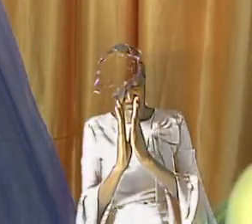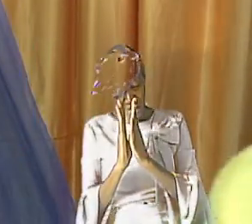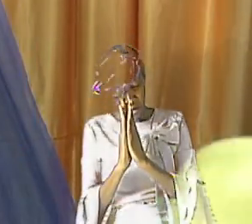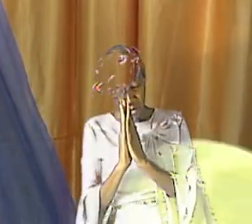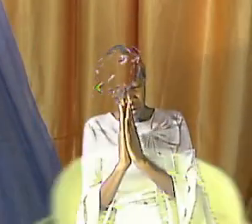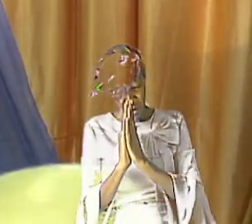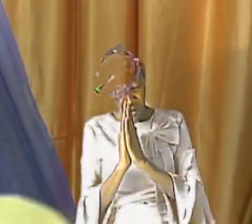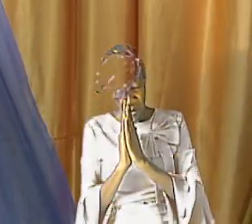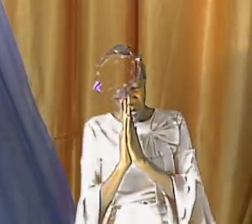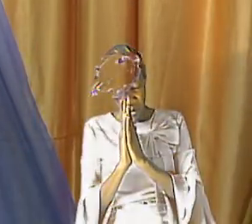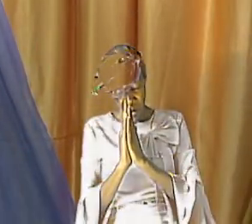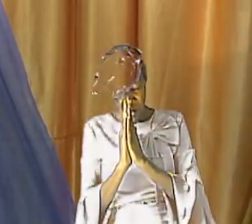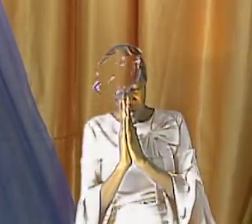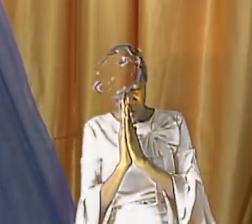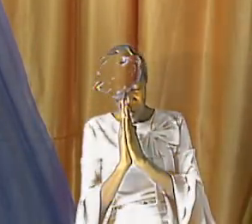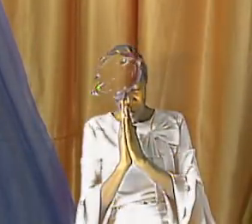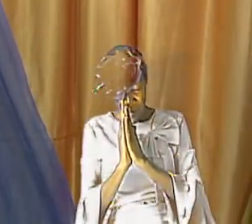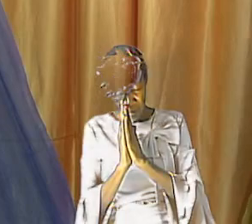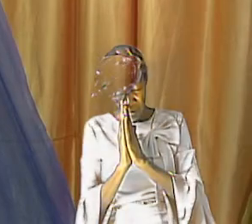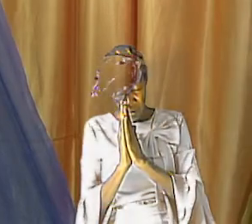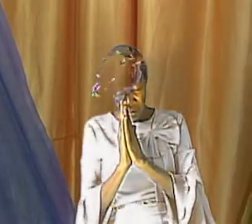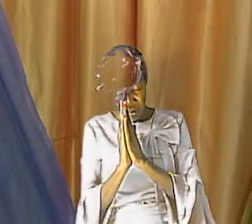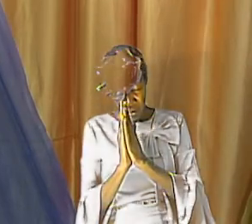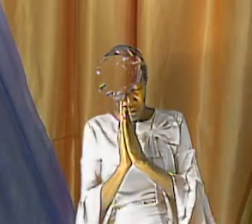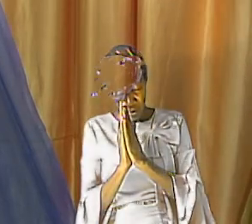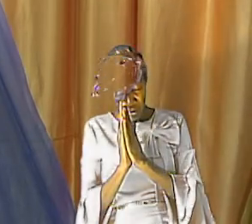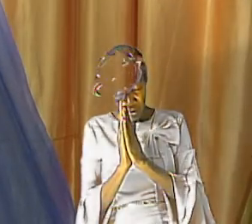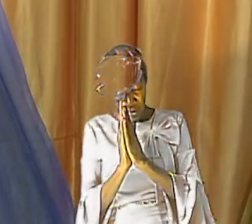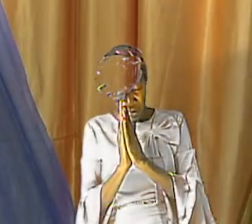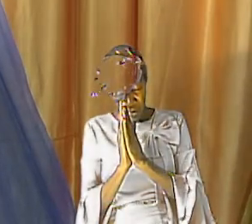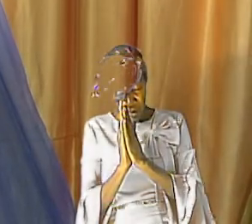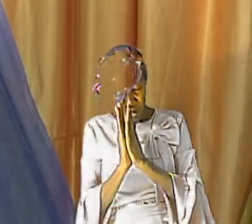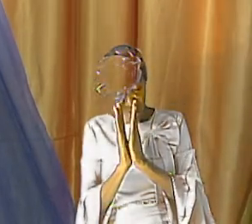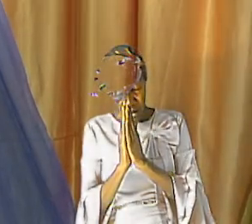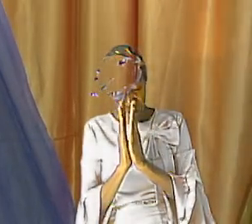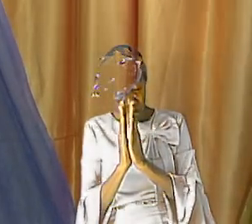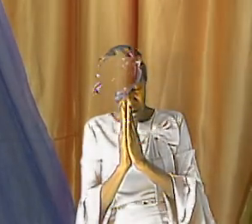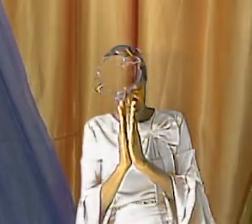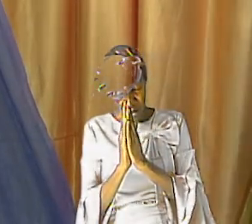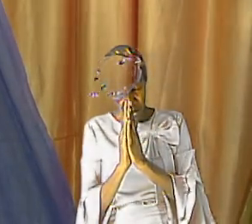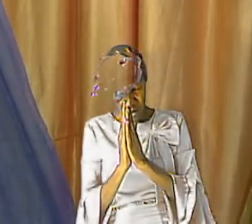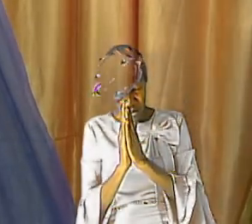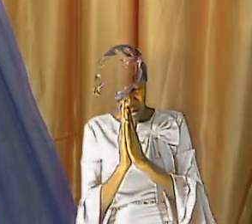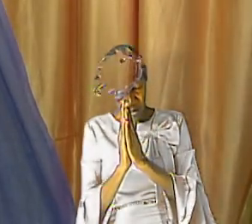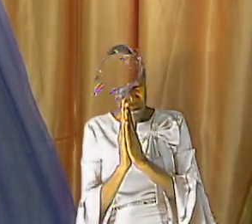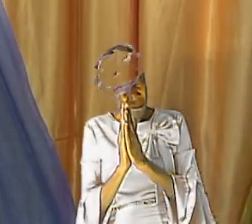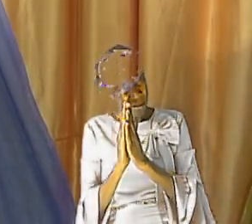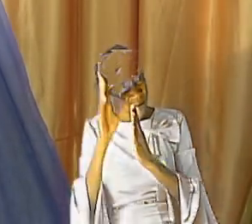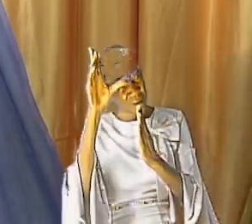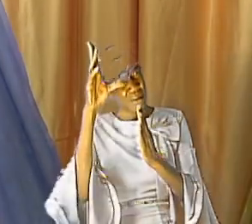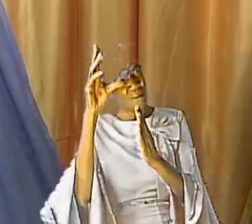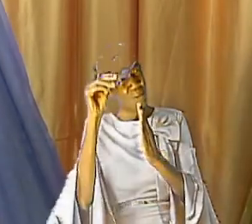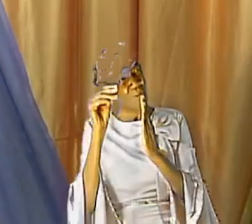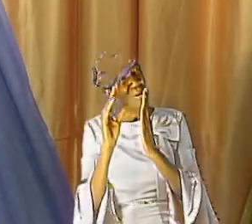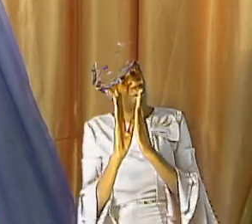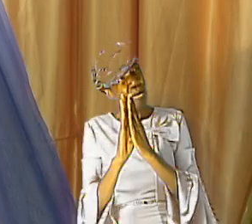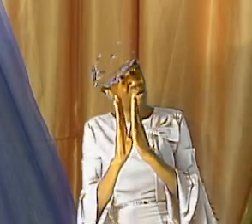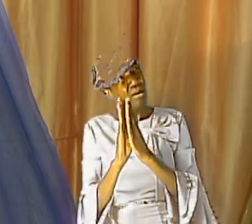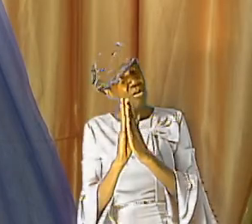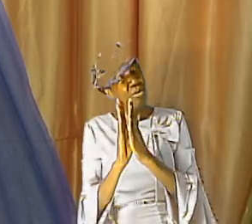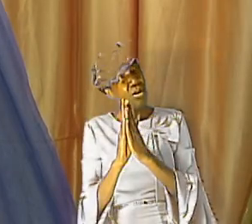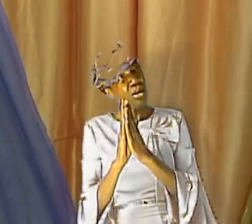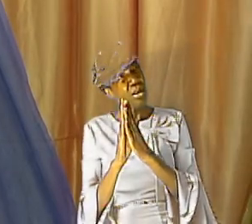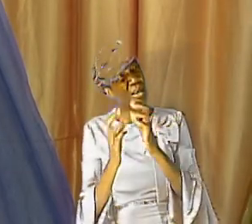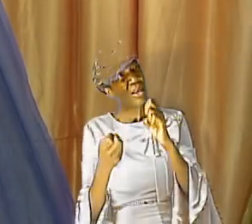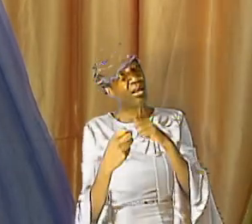King right now. And there are a few prayer requests. Jamal is requesting prayer. He's having a lot of